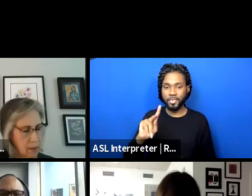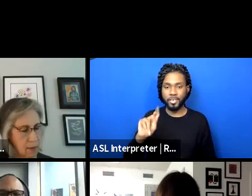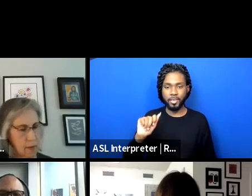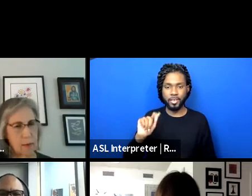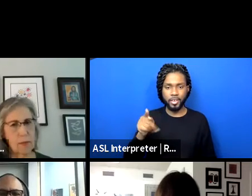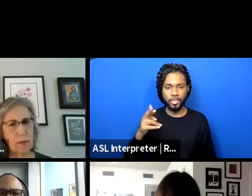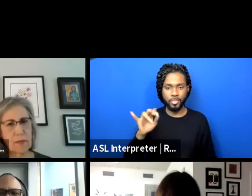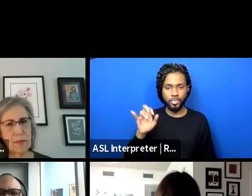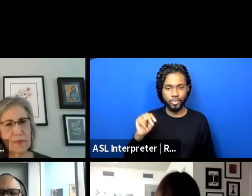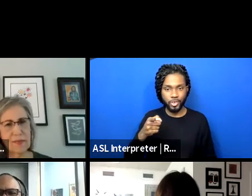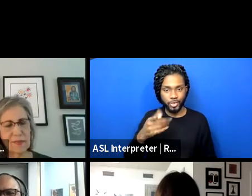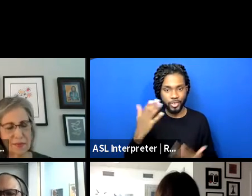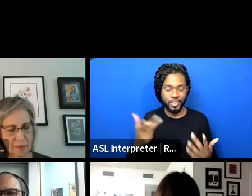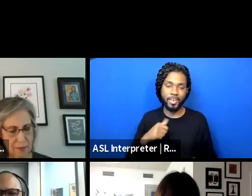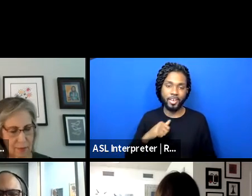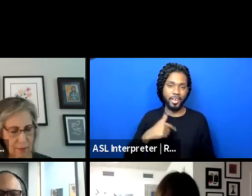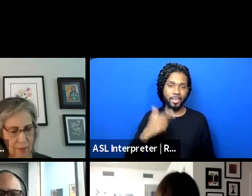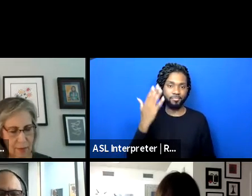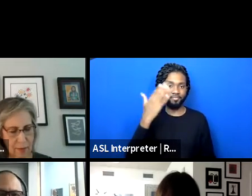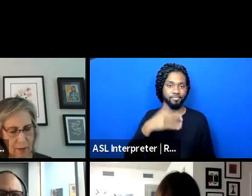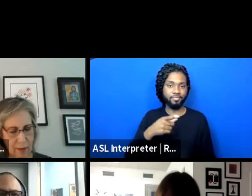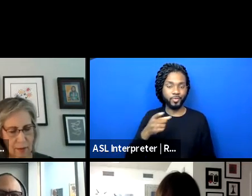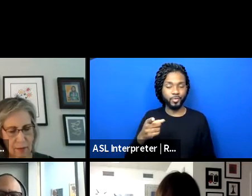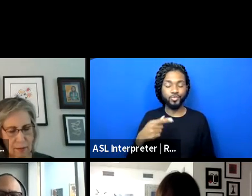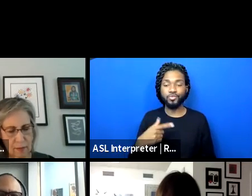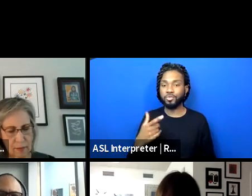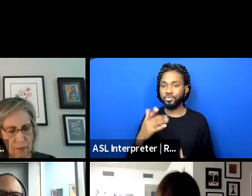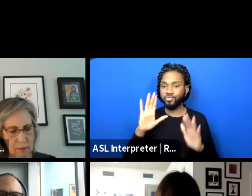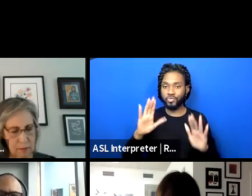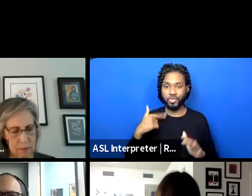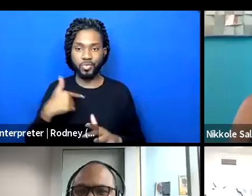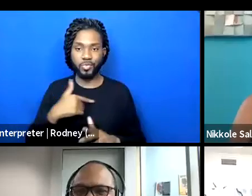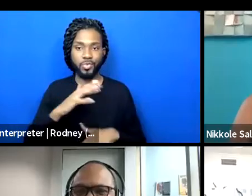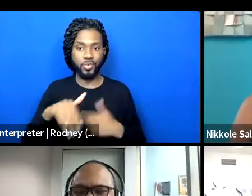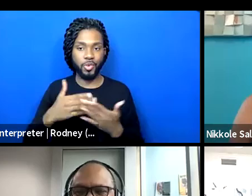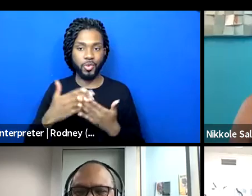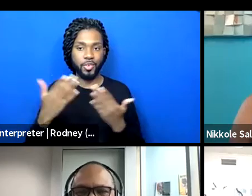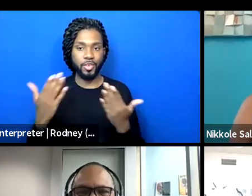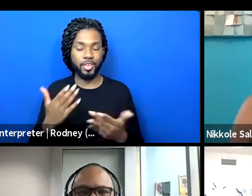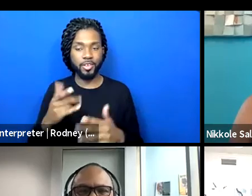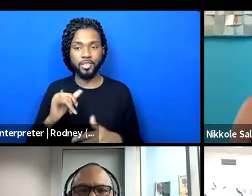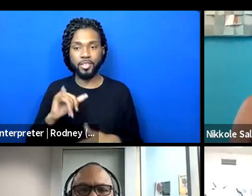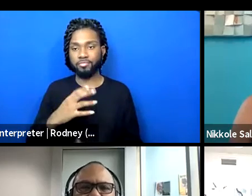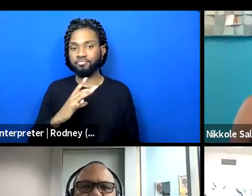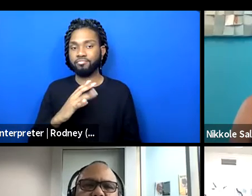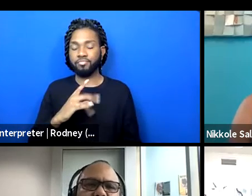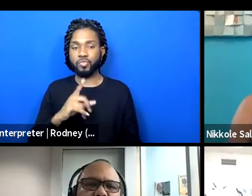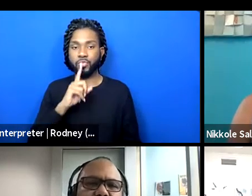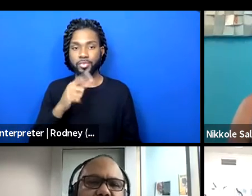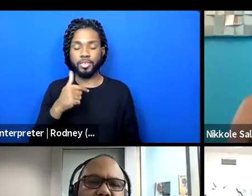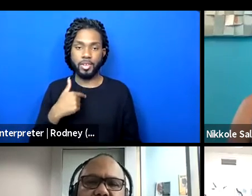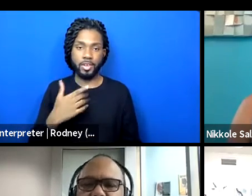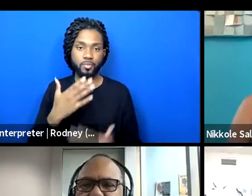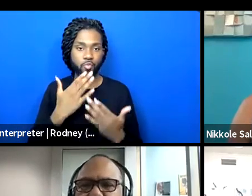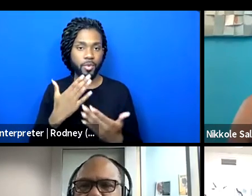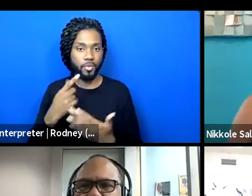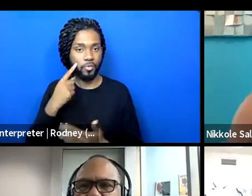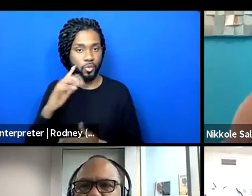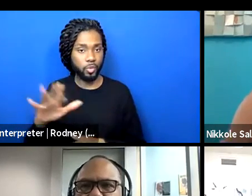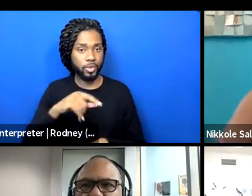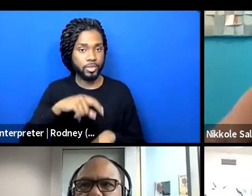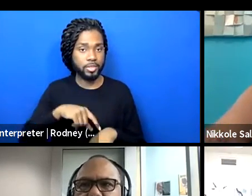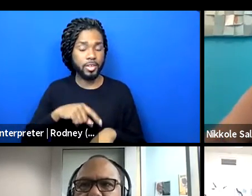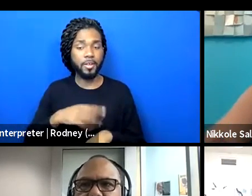I didn't see you before. Great. So we're all here. That's terrific. I'm so grateful for the time